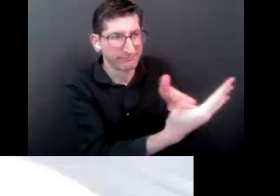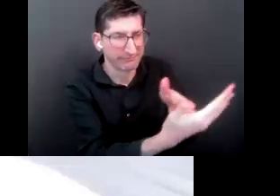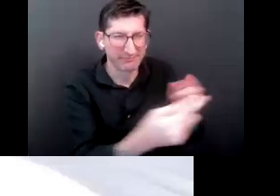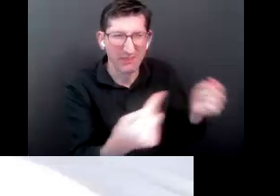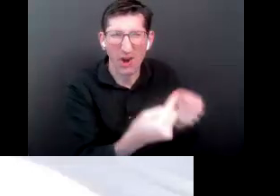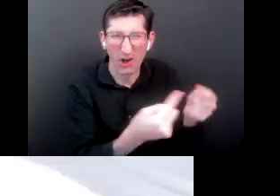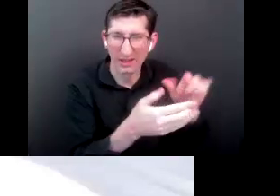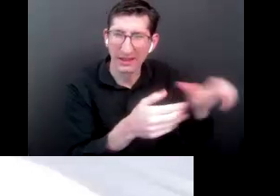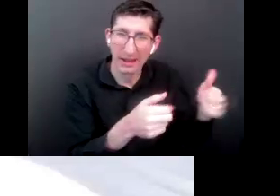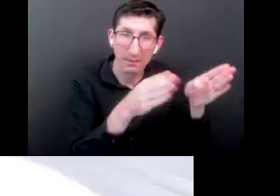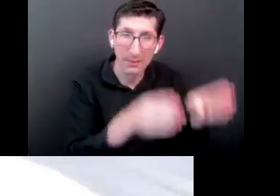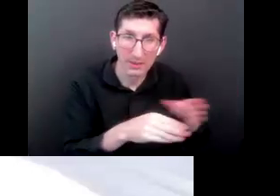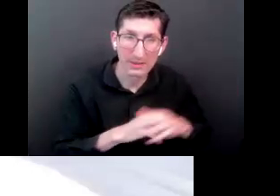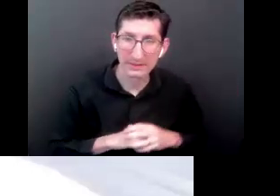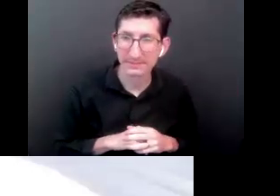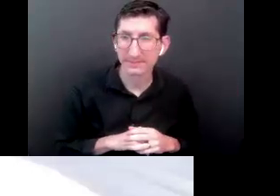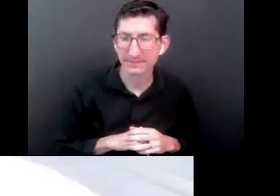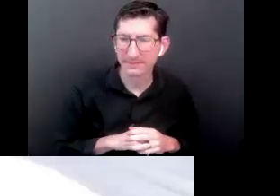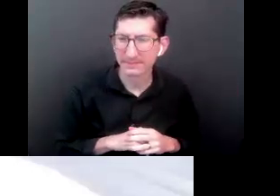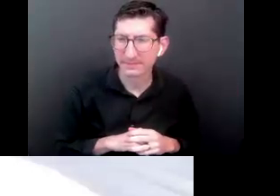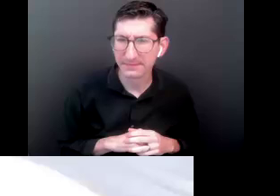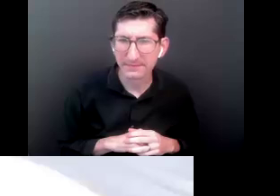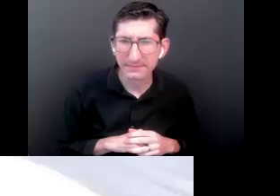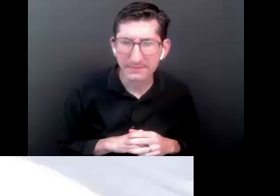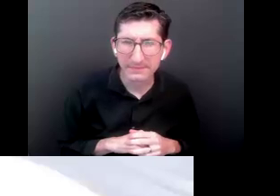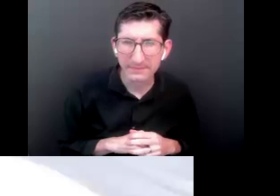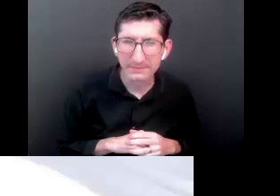So hopefully this is a tool to look at.